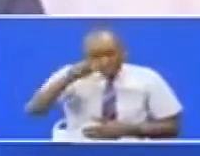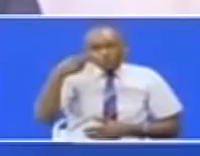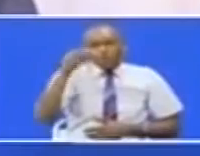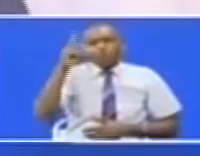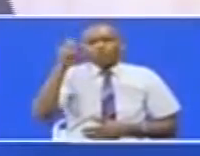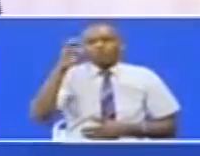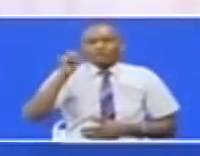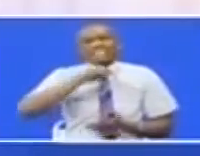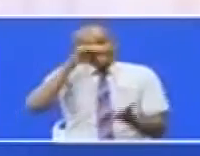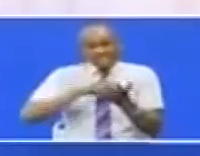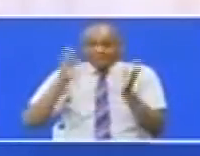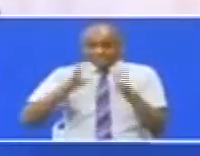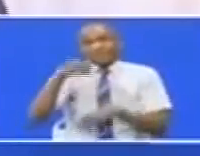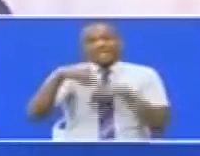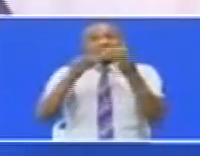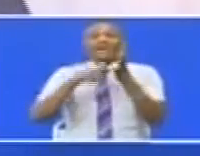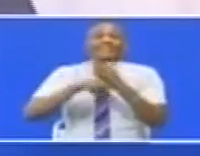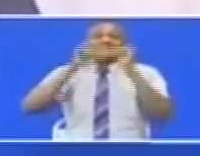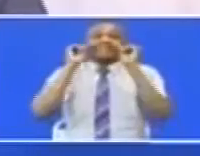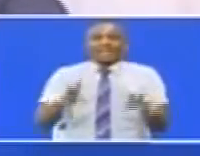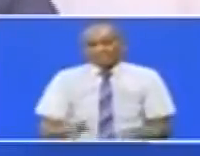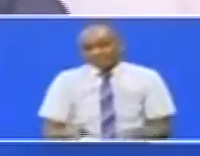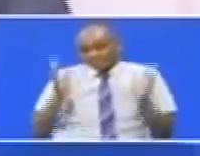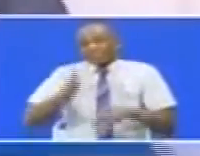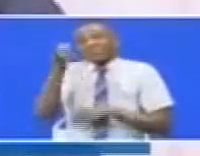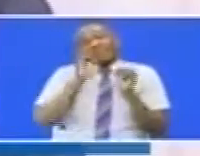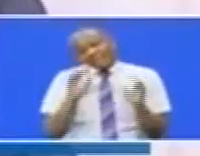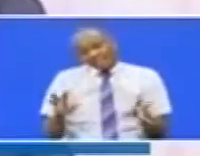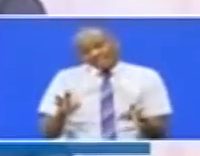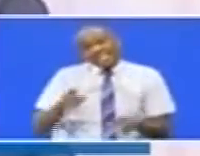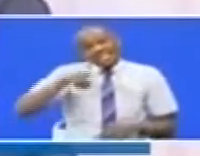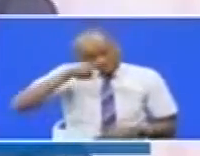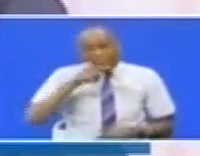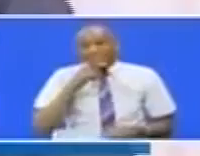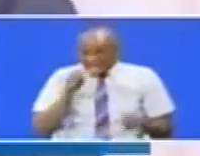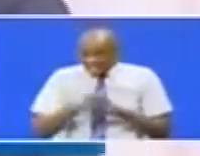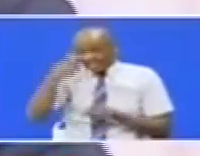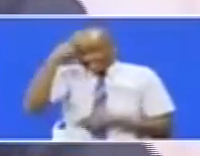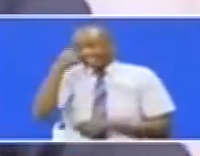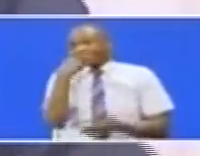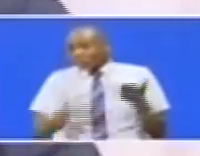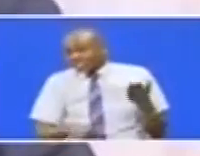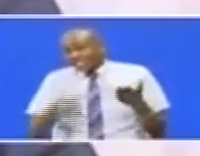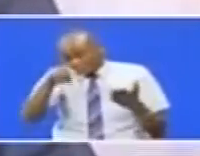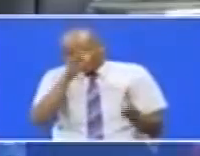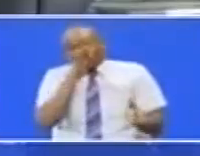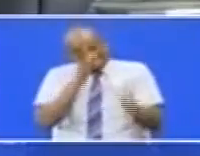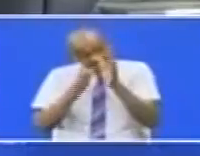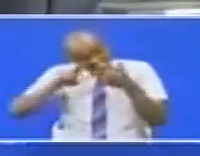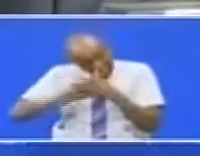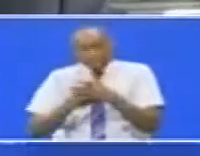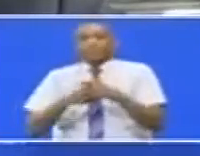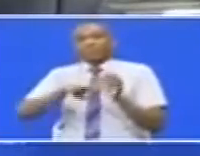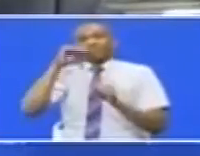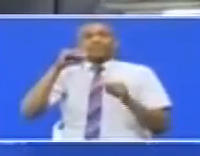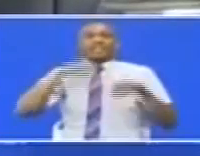utapata mtu ambaye anapeana vipande. Hakuna. Which means, as my brother Weta said, they have started the pre-rigging.